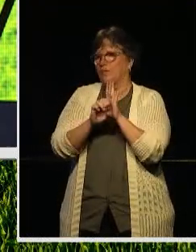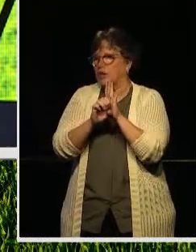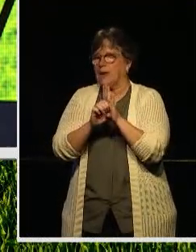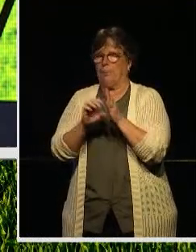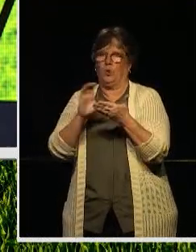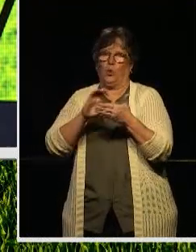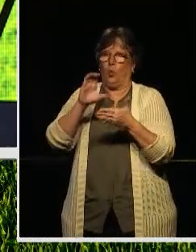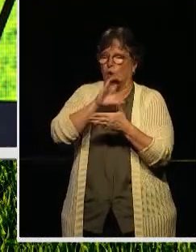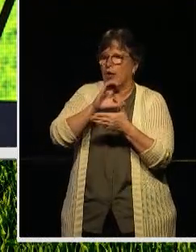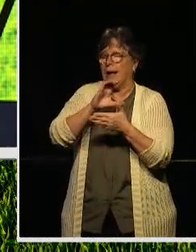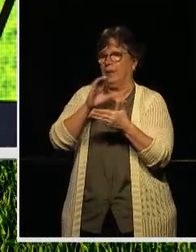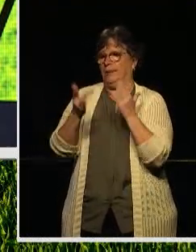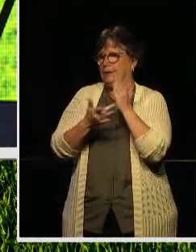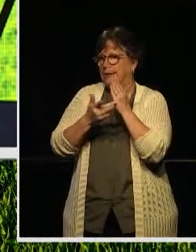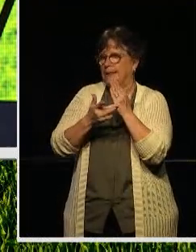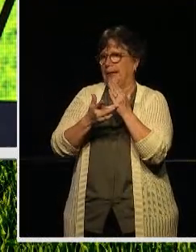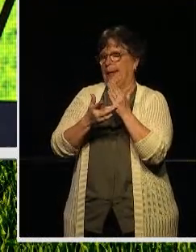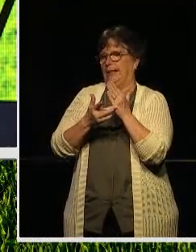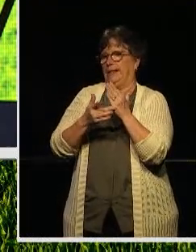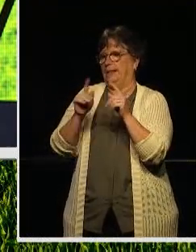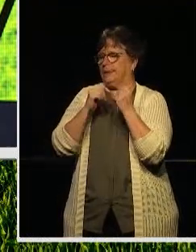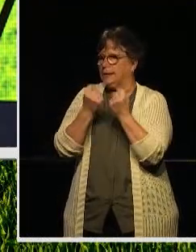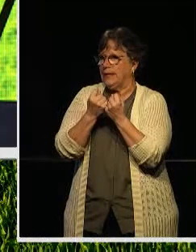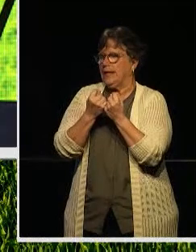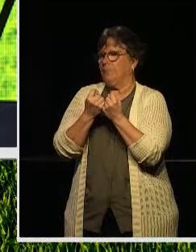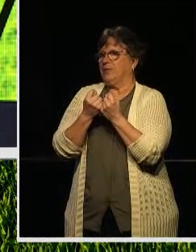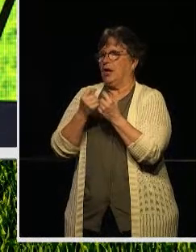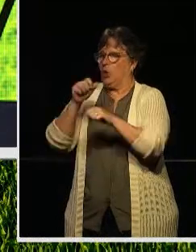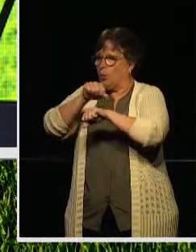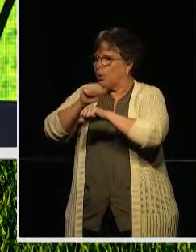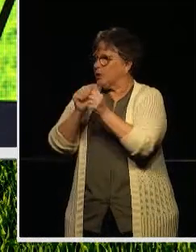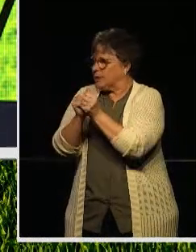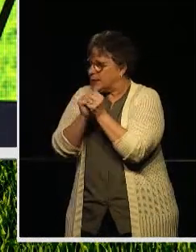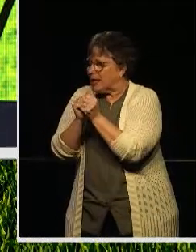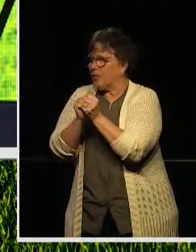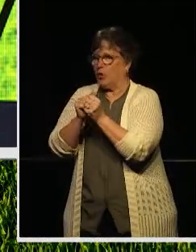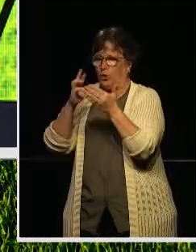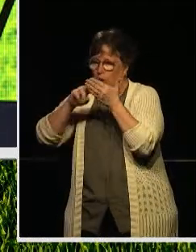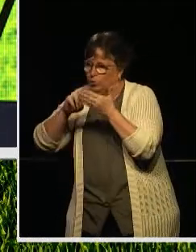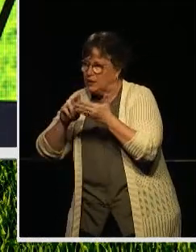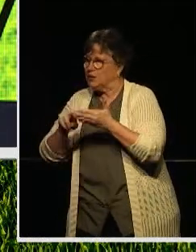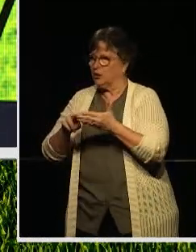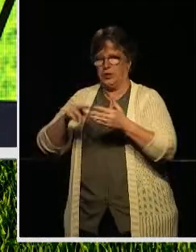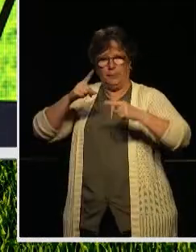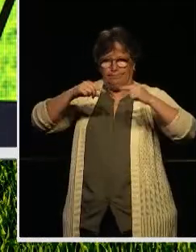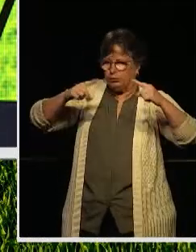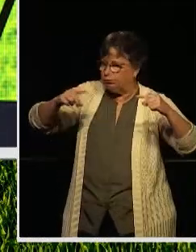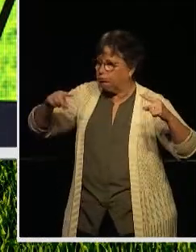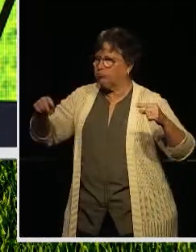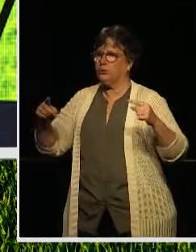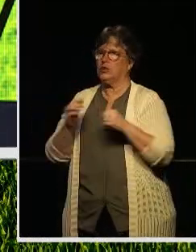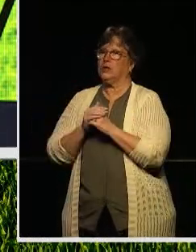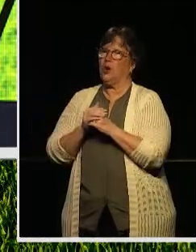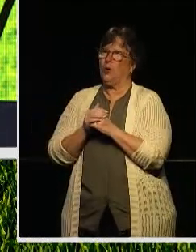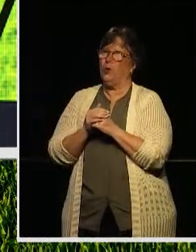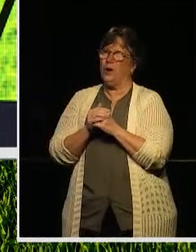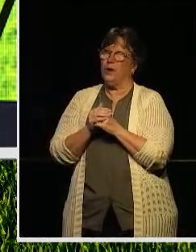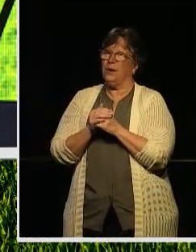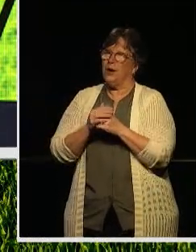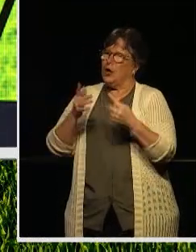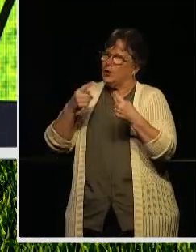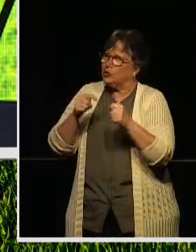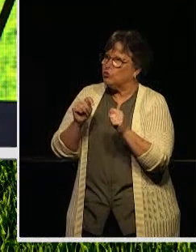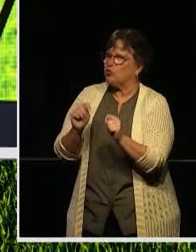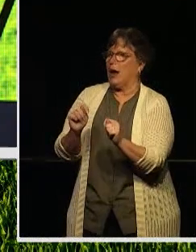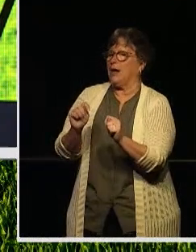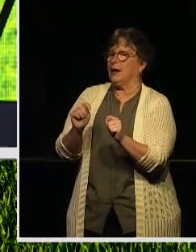are, collaborating on research and across the board. So I think there's a real push towards